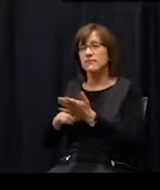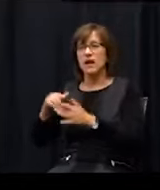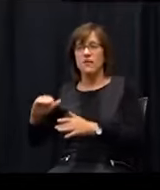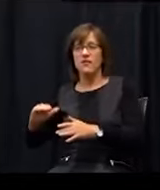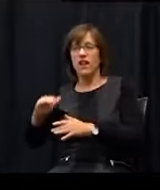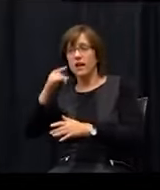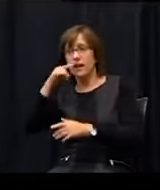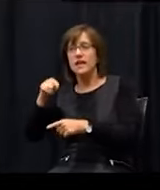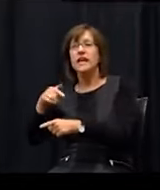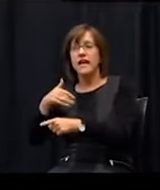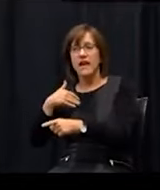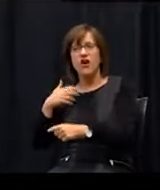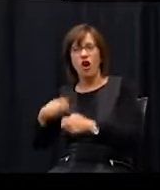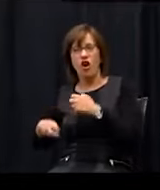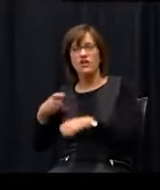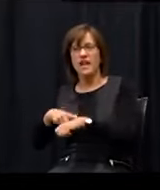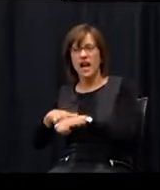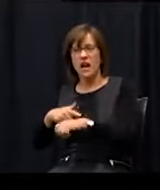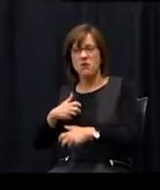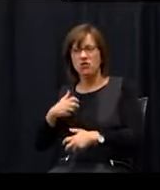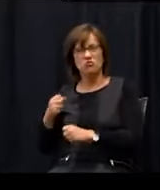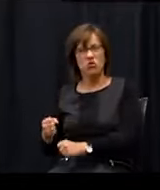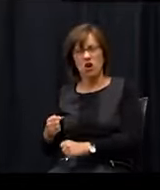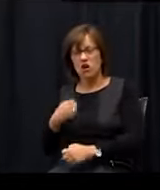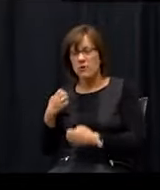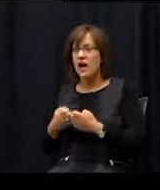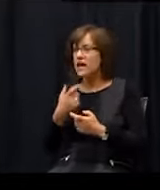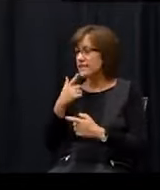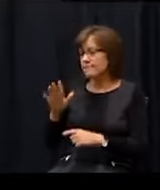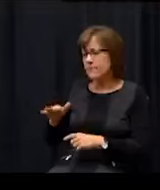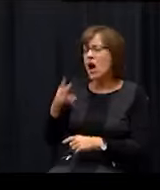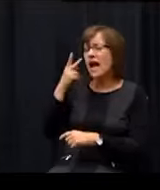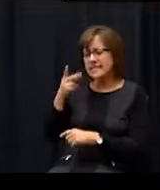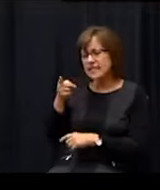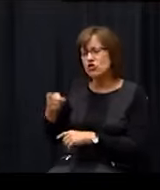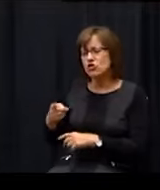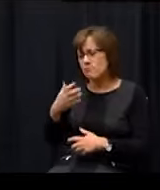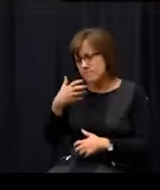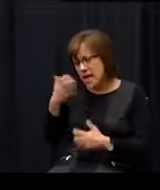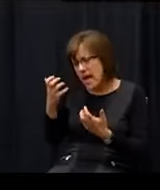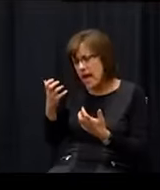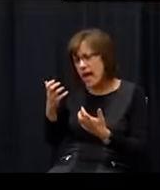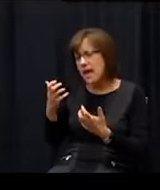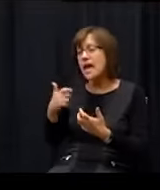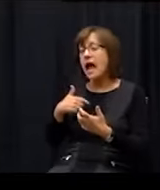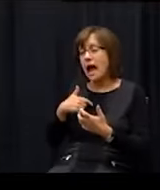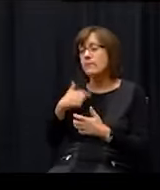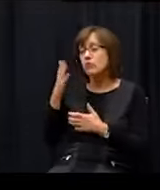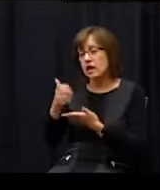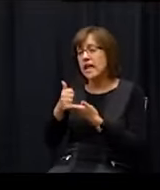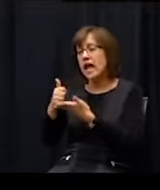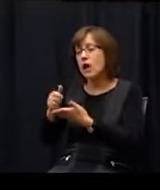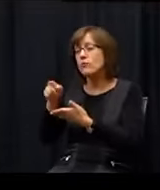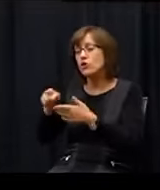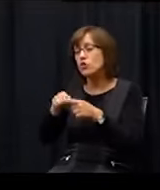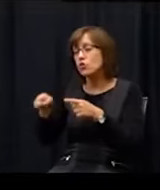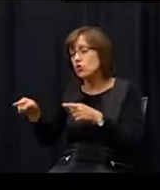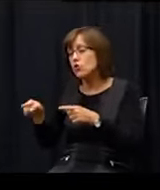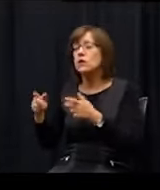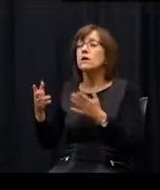I see that you're mad, I'm going to help, or I see you are sad, this is how I'm going to help you. And now